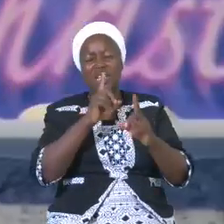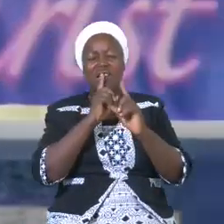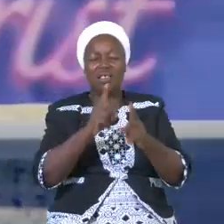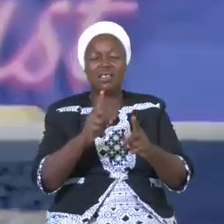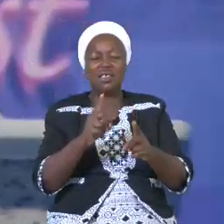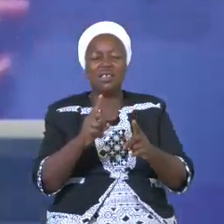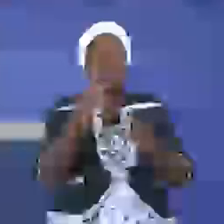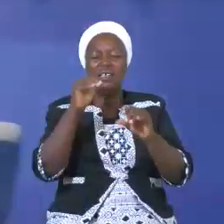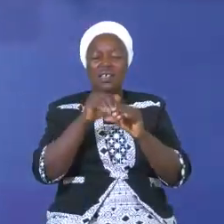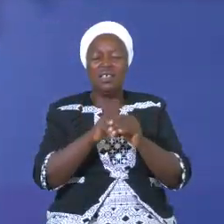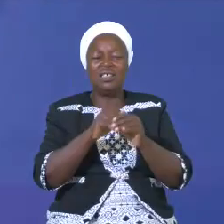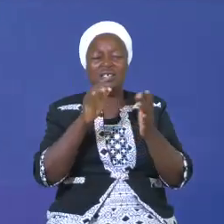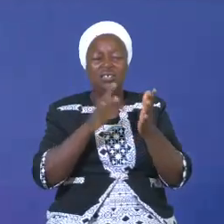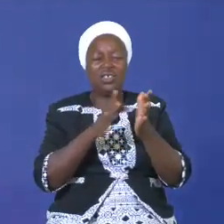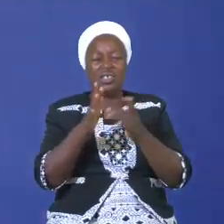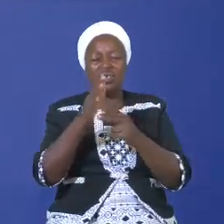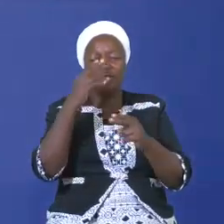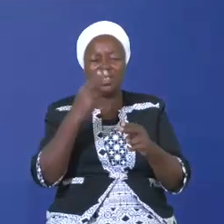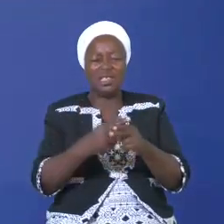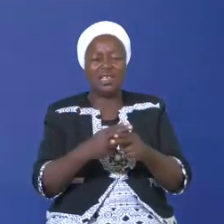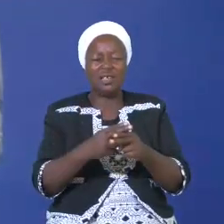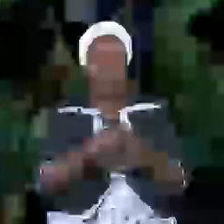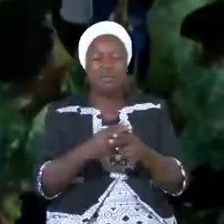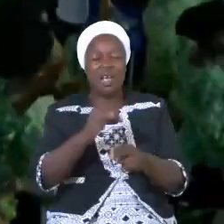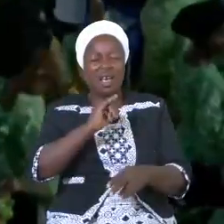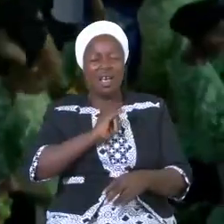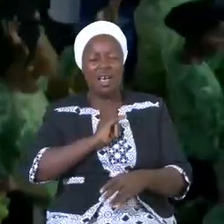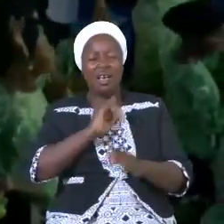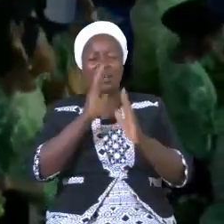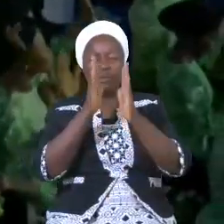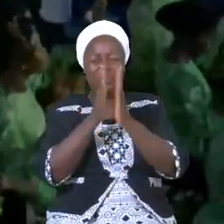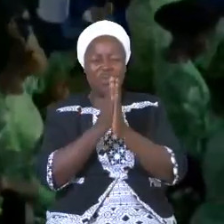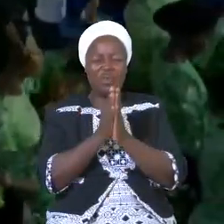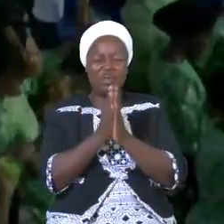in jesus name i pray